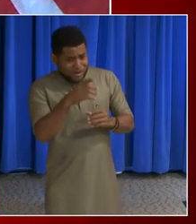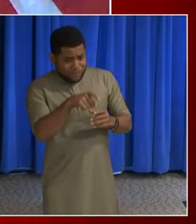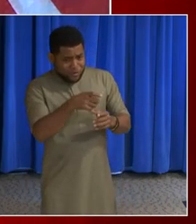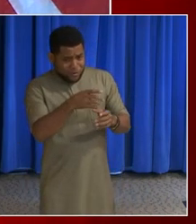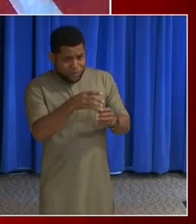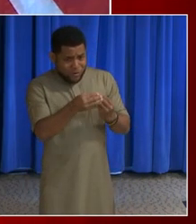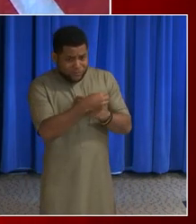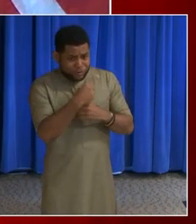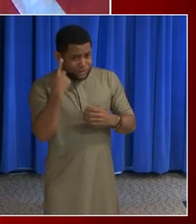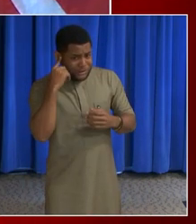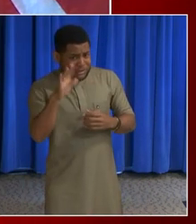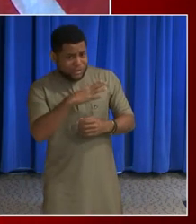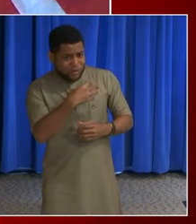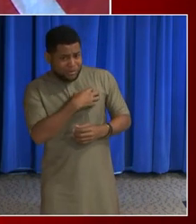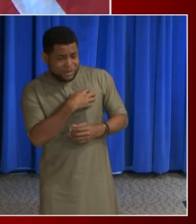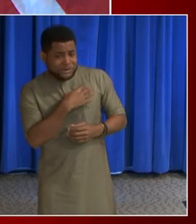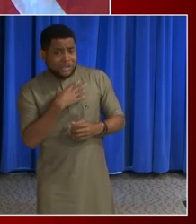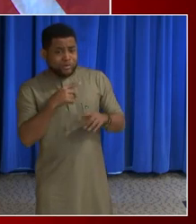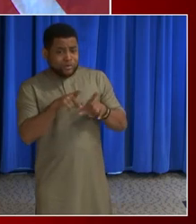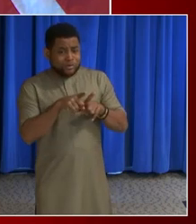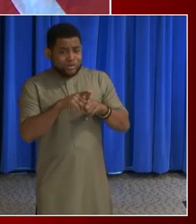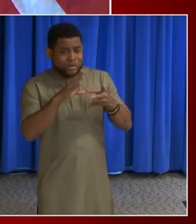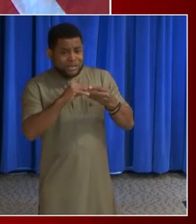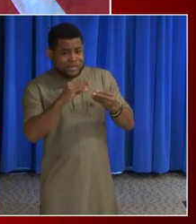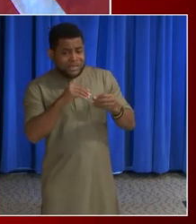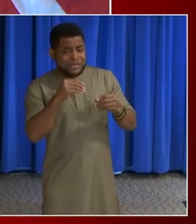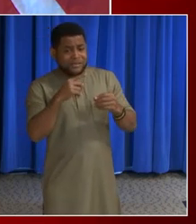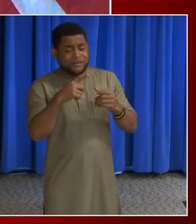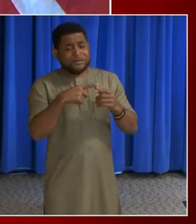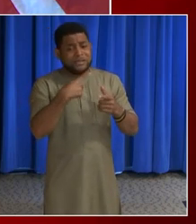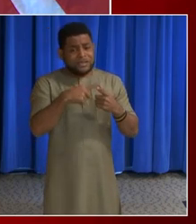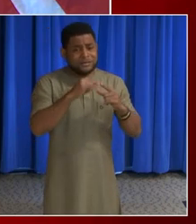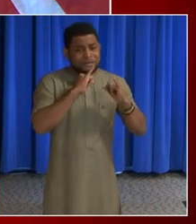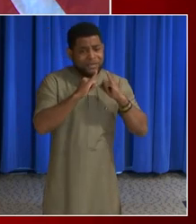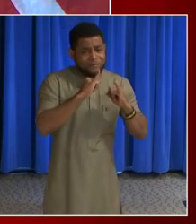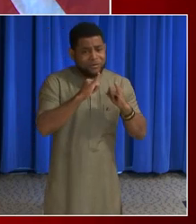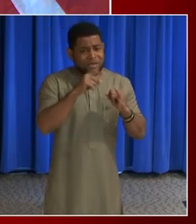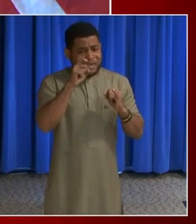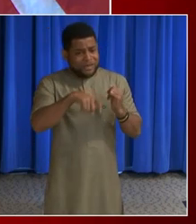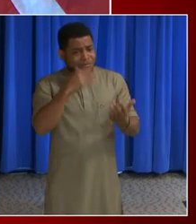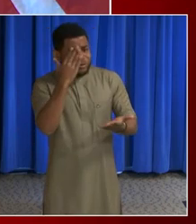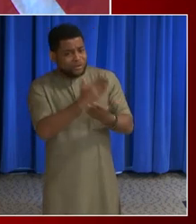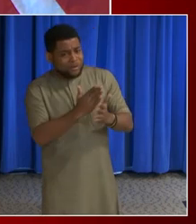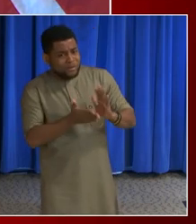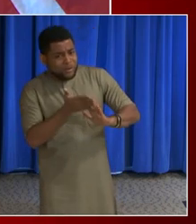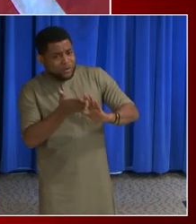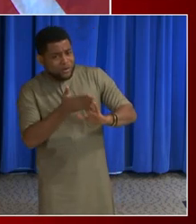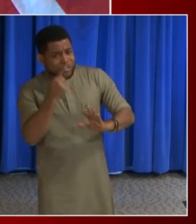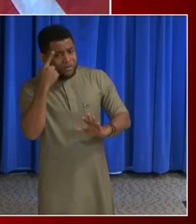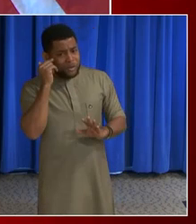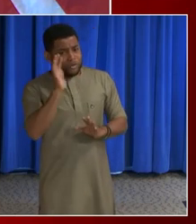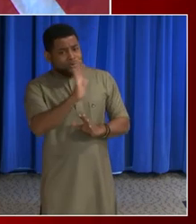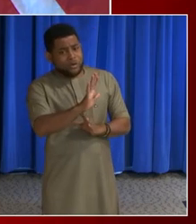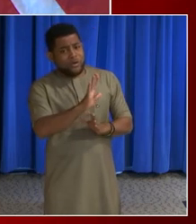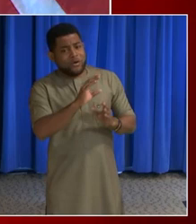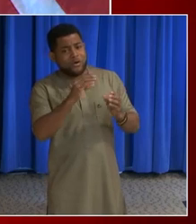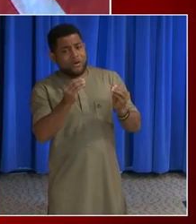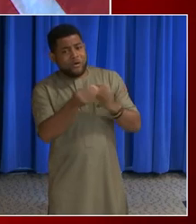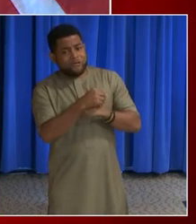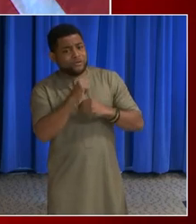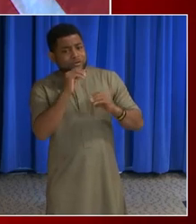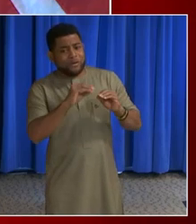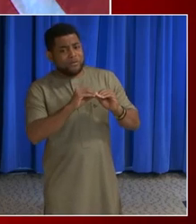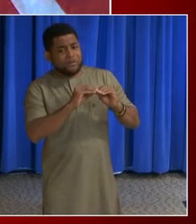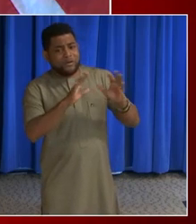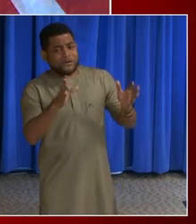stated on an interview that she had to stop operation because your office did not provide more funds.